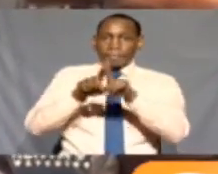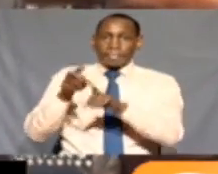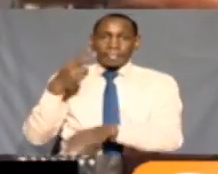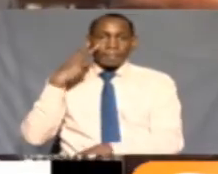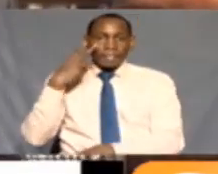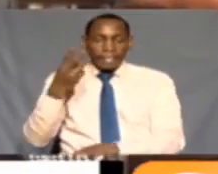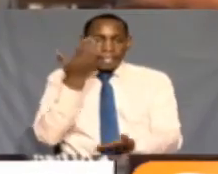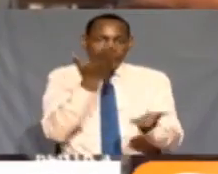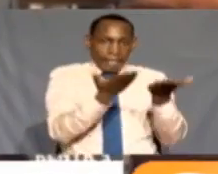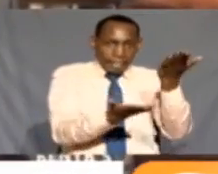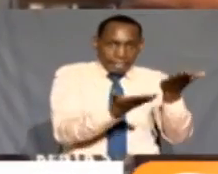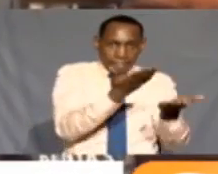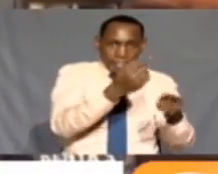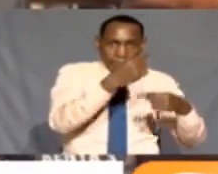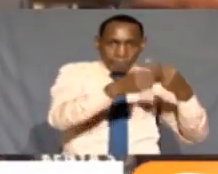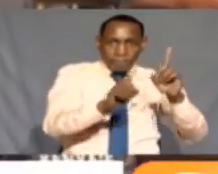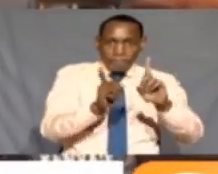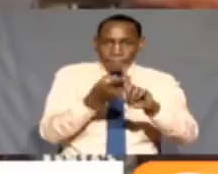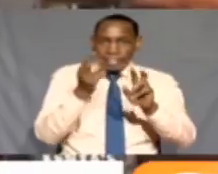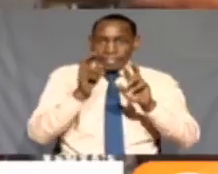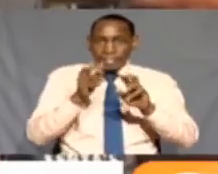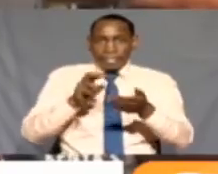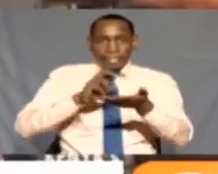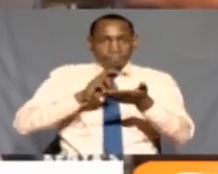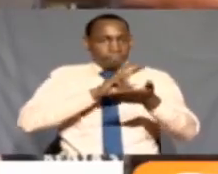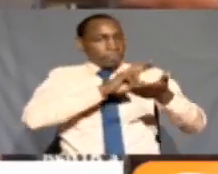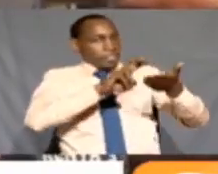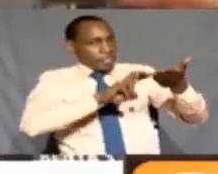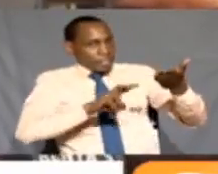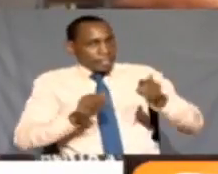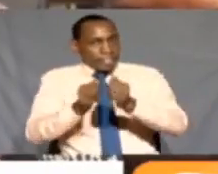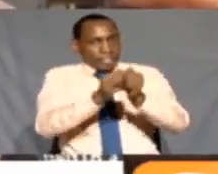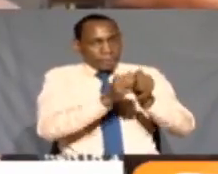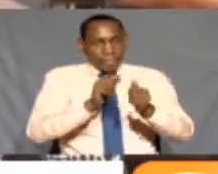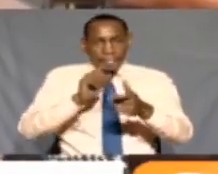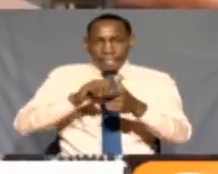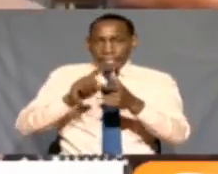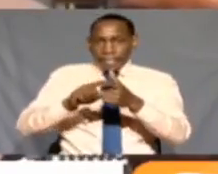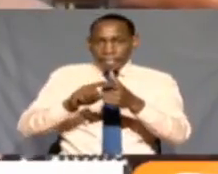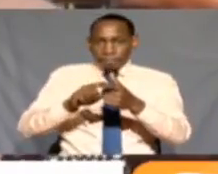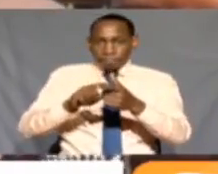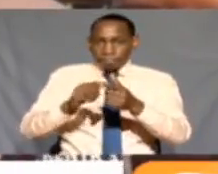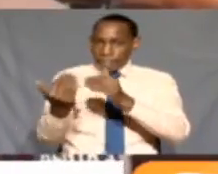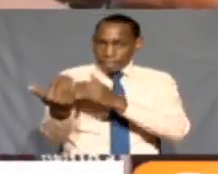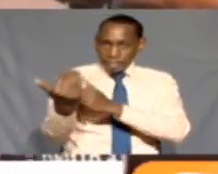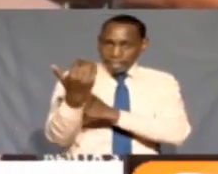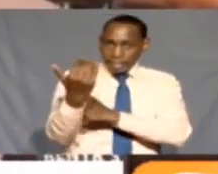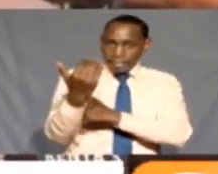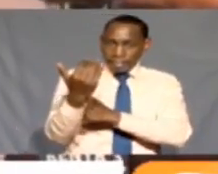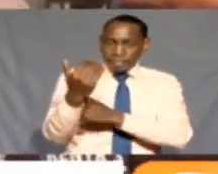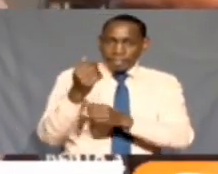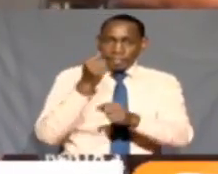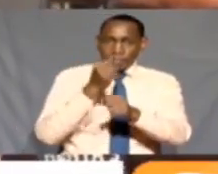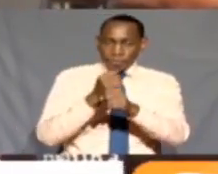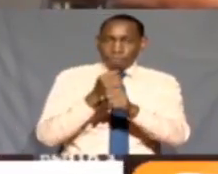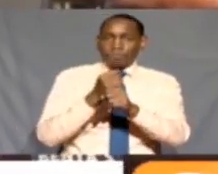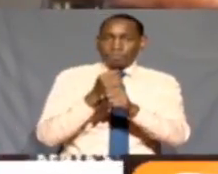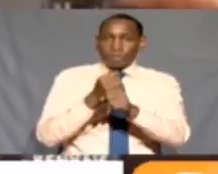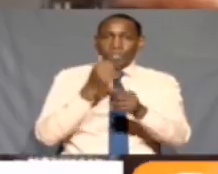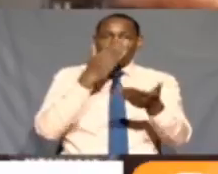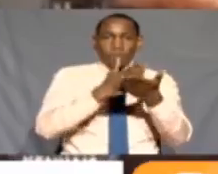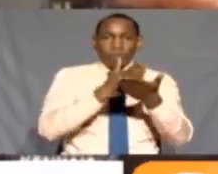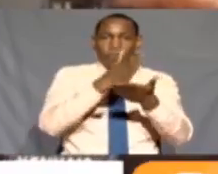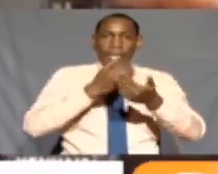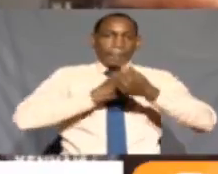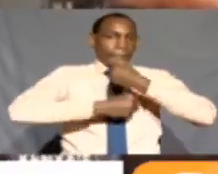are being assessed there. First of all, they are reading together. Then they will be asked to do English. In fact, some